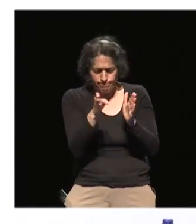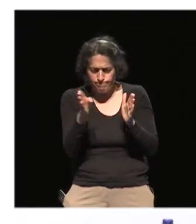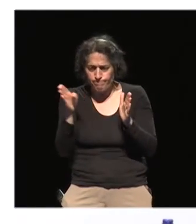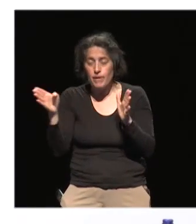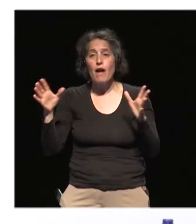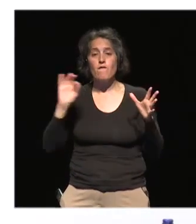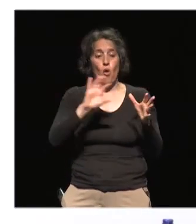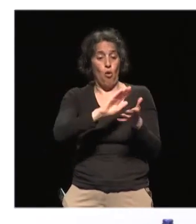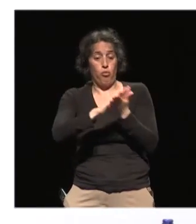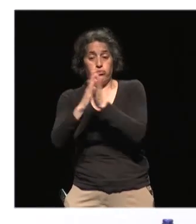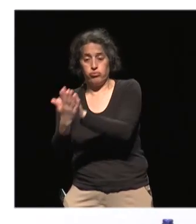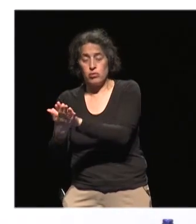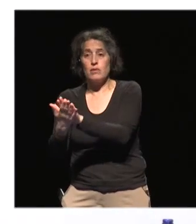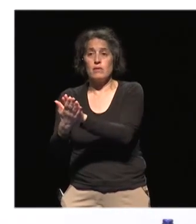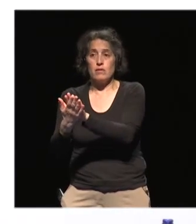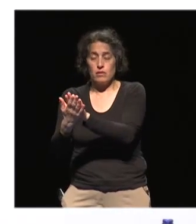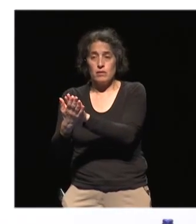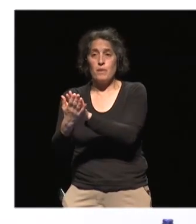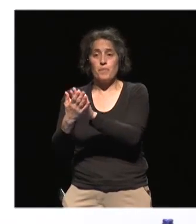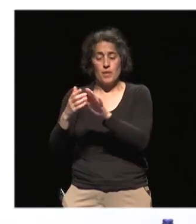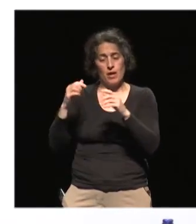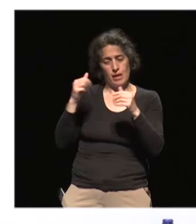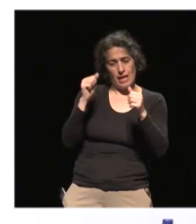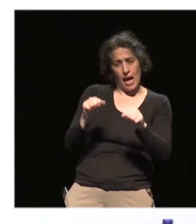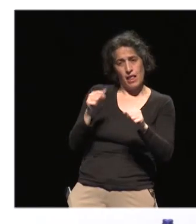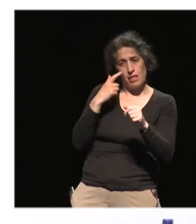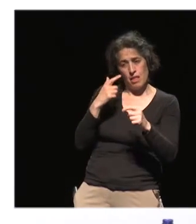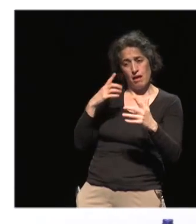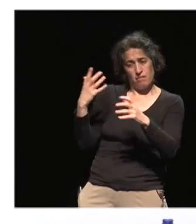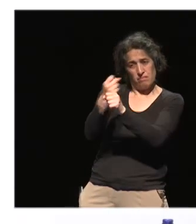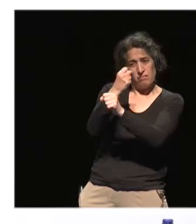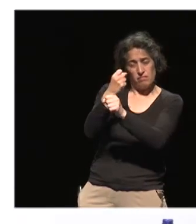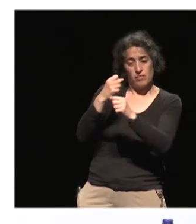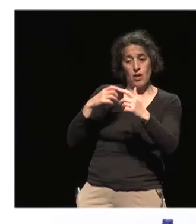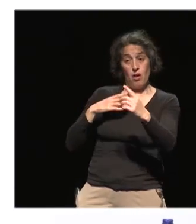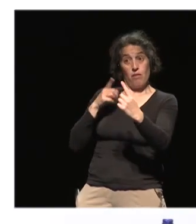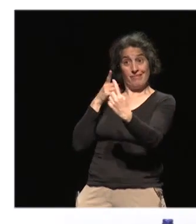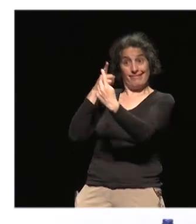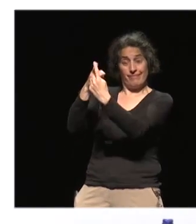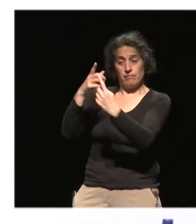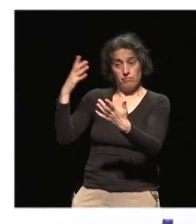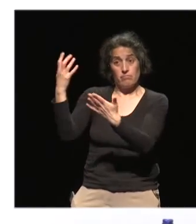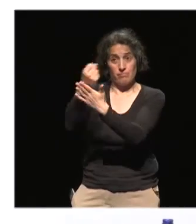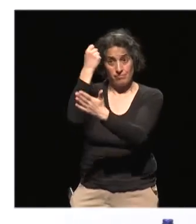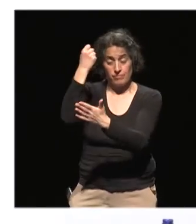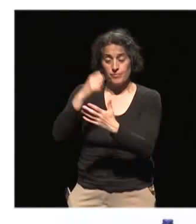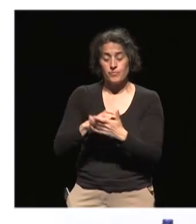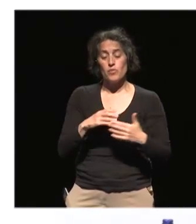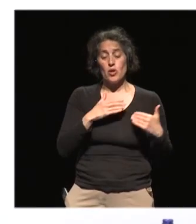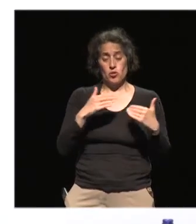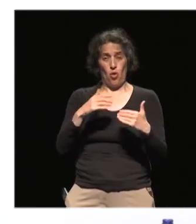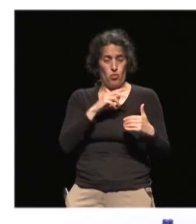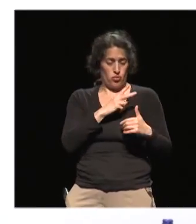place to ensure that those mitigation potentials are realized. And then we have also followed that up with